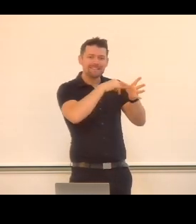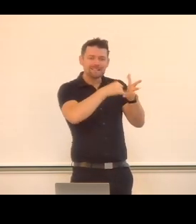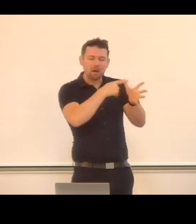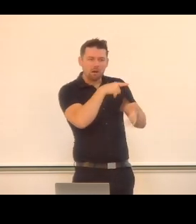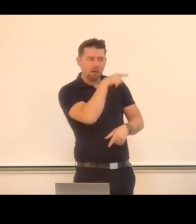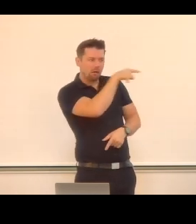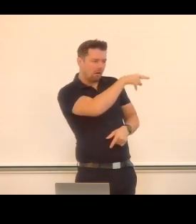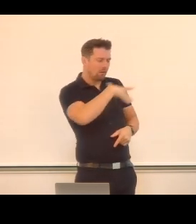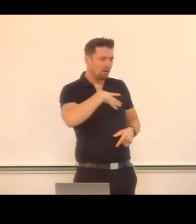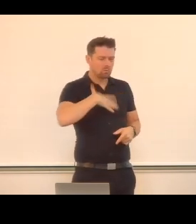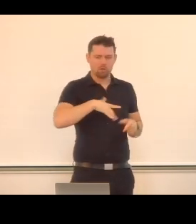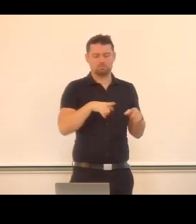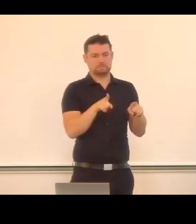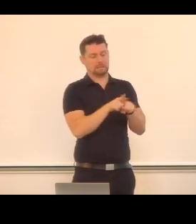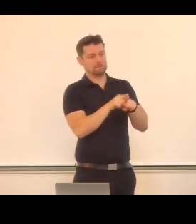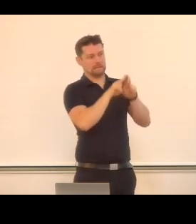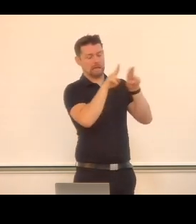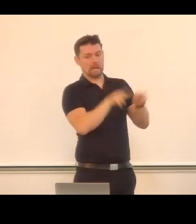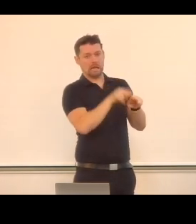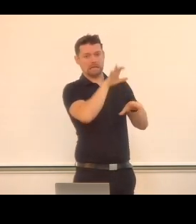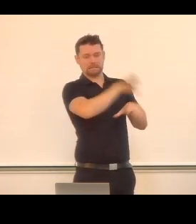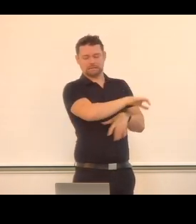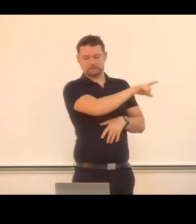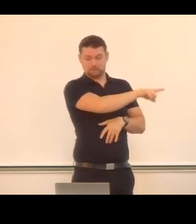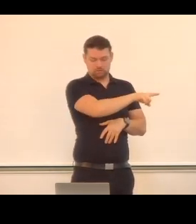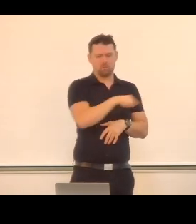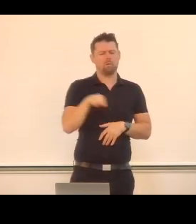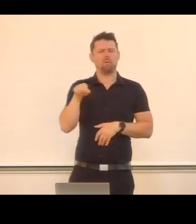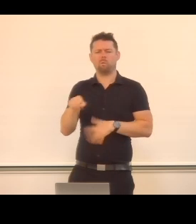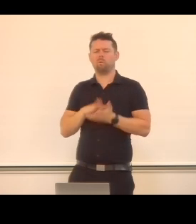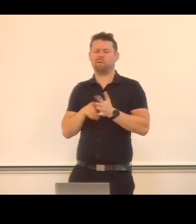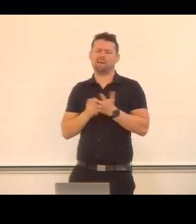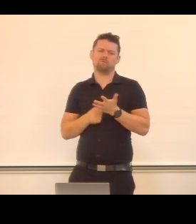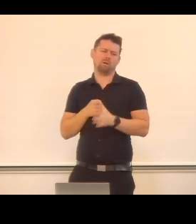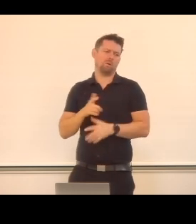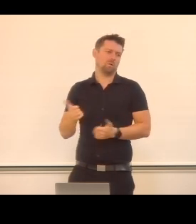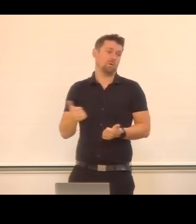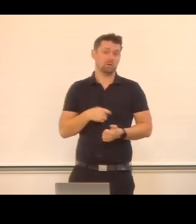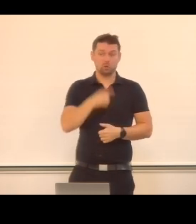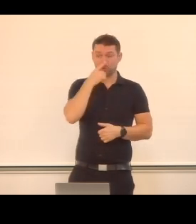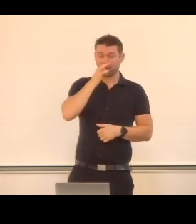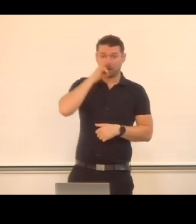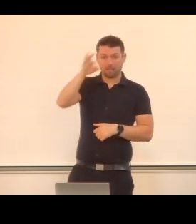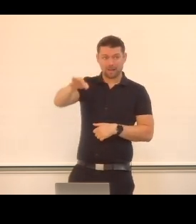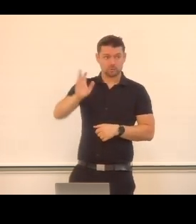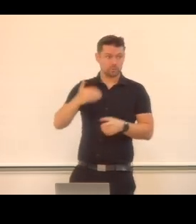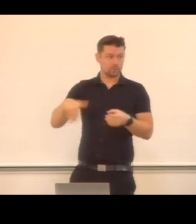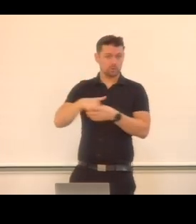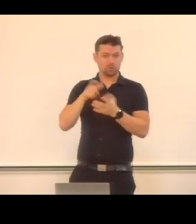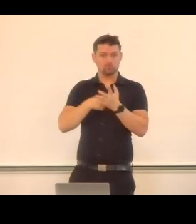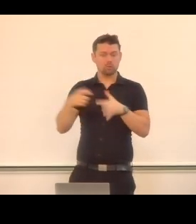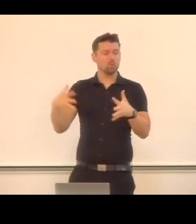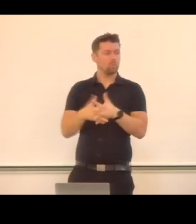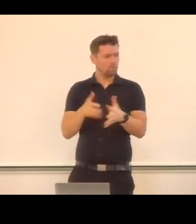realistic ISS-like mission, this is a great Analogue to get involved in. You can apply to be a crew member. I think they're always